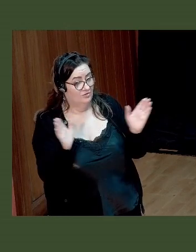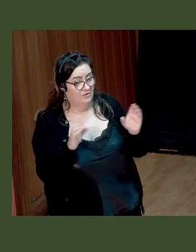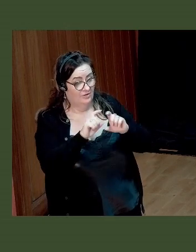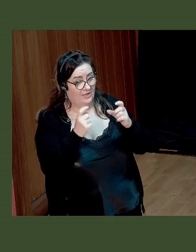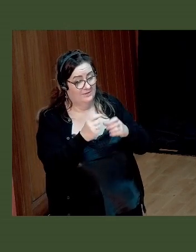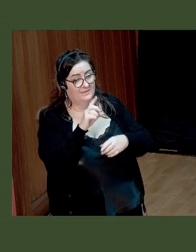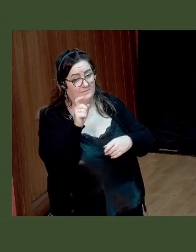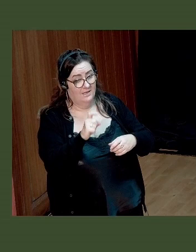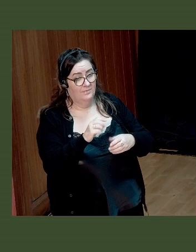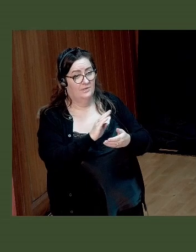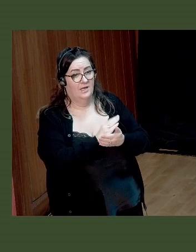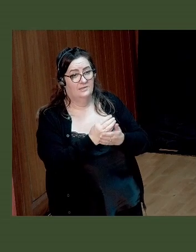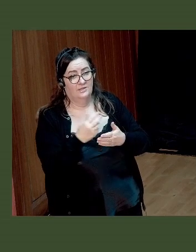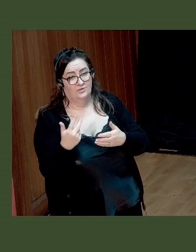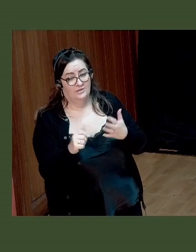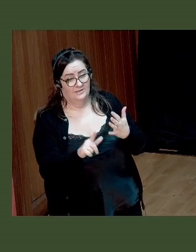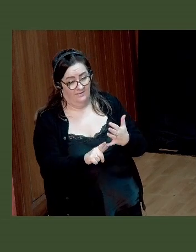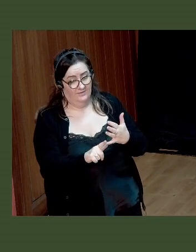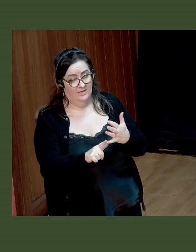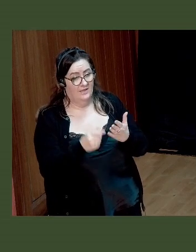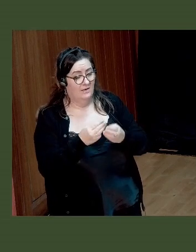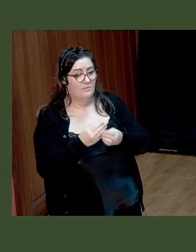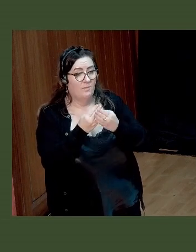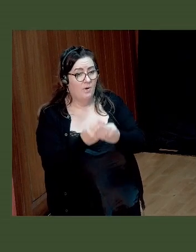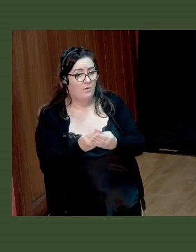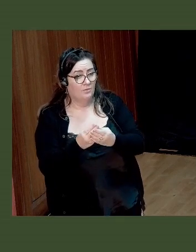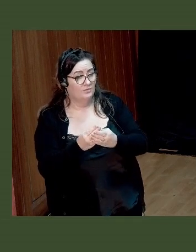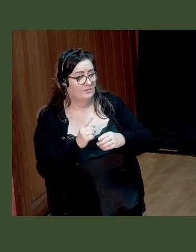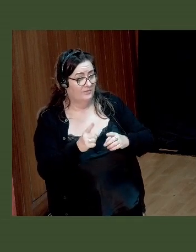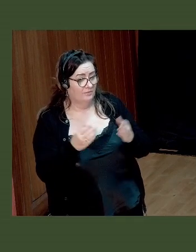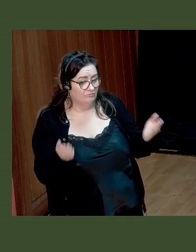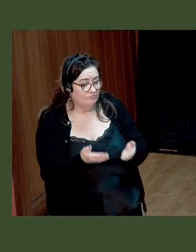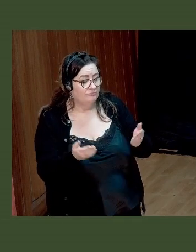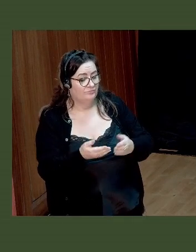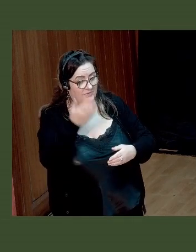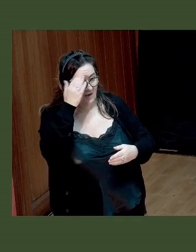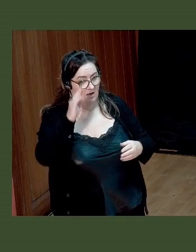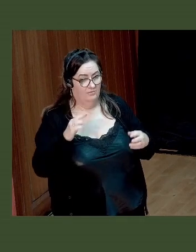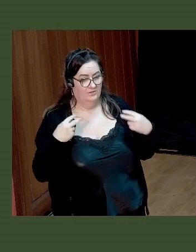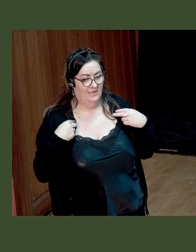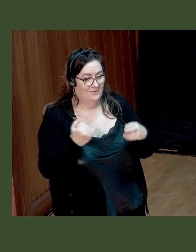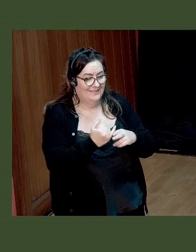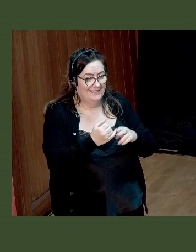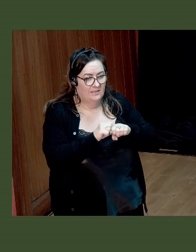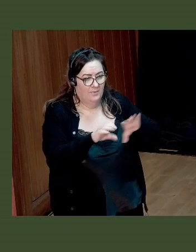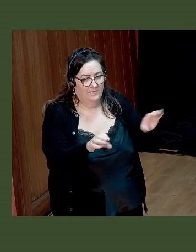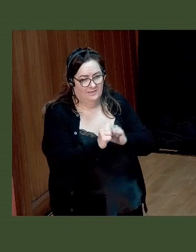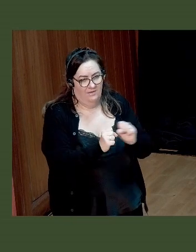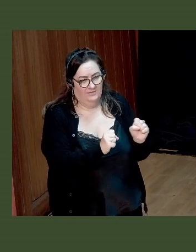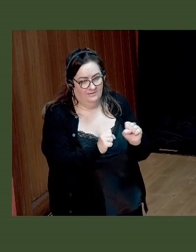in September 1937, when proposals were being considered for the promotion of the Irish language in the public service.